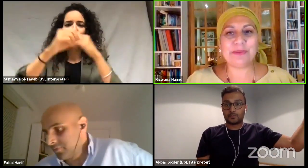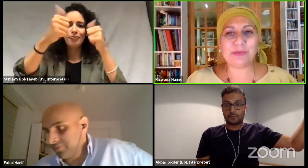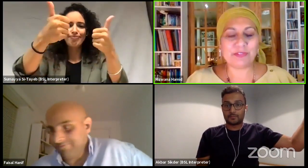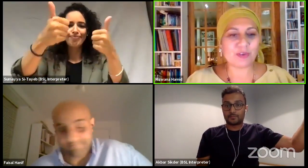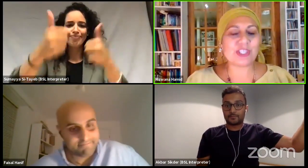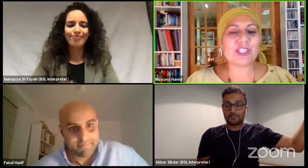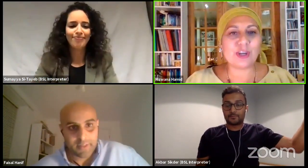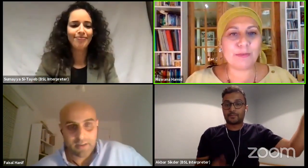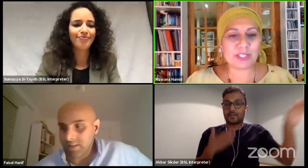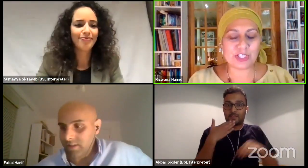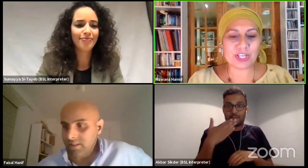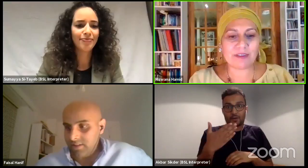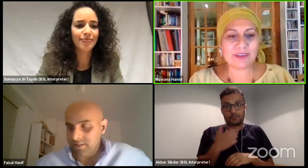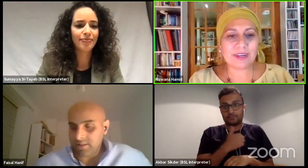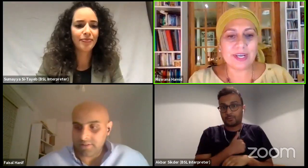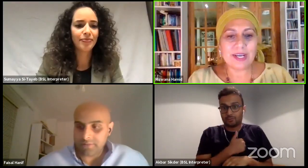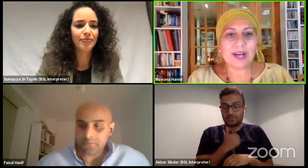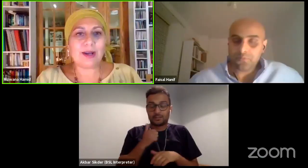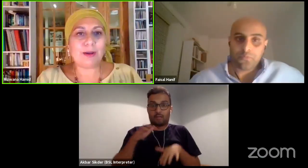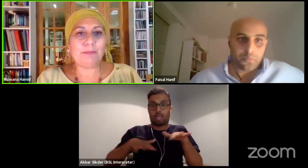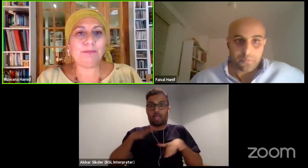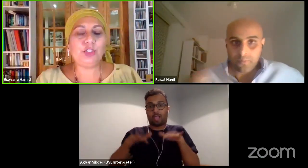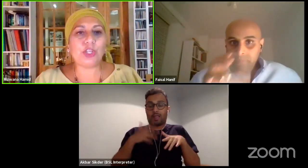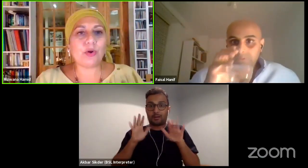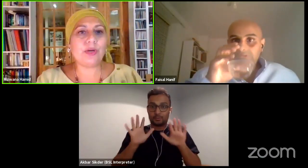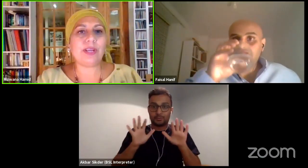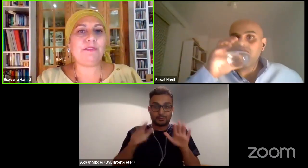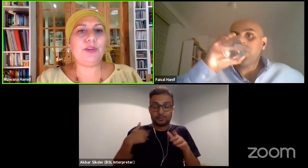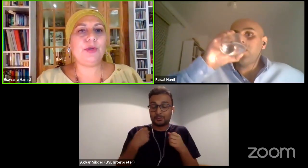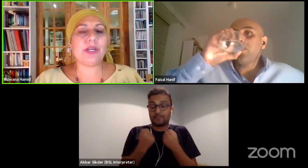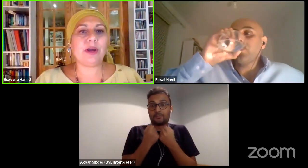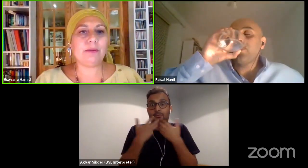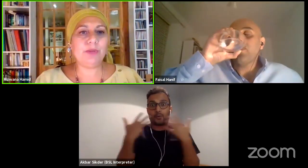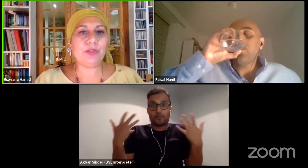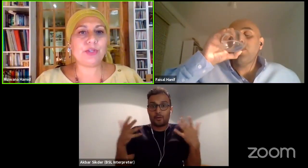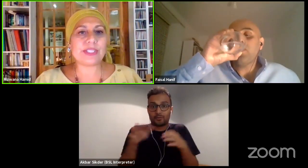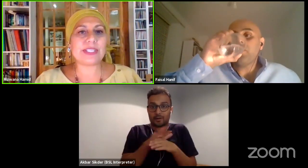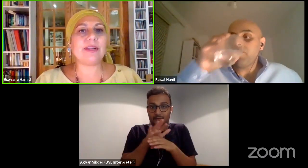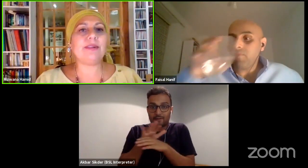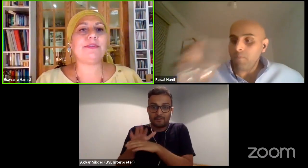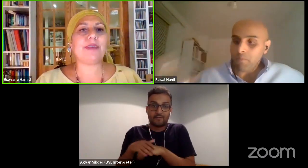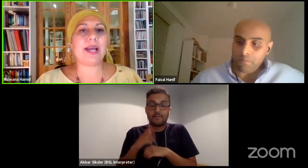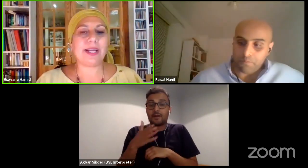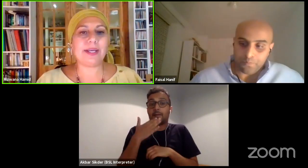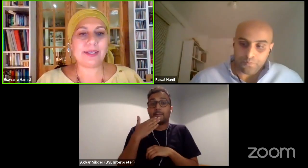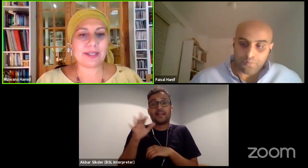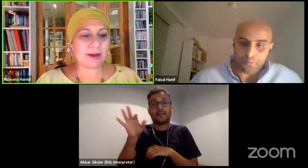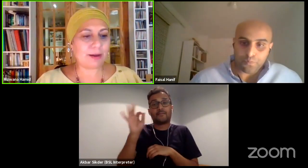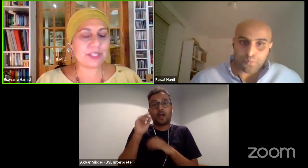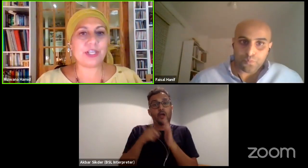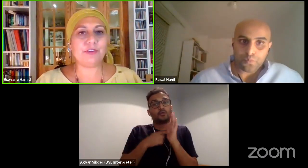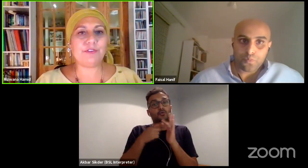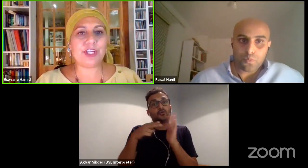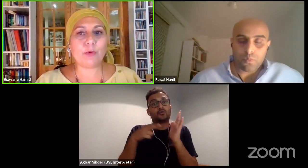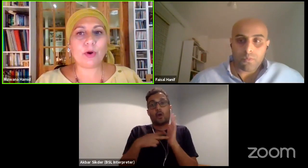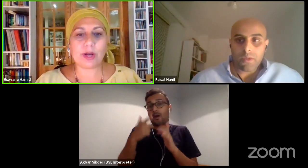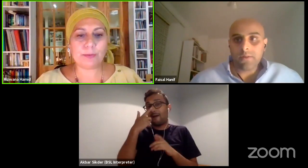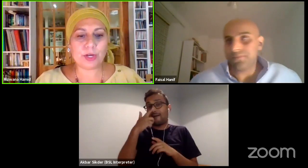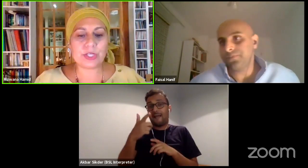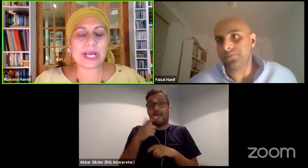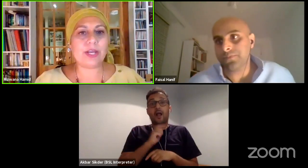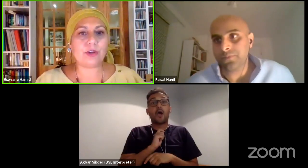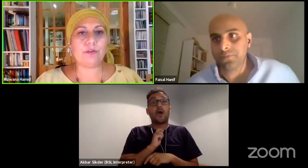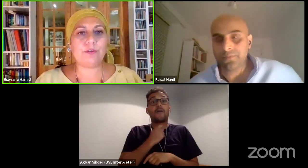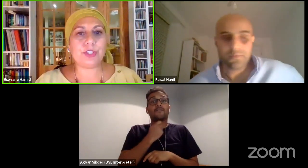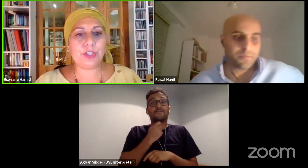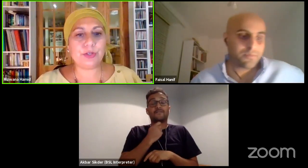rushing you, but we've got so much to cover. John, if you can unmute yourself and turn your video on, I'm